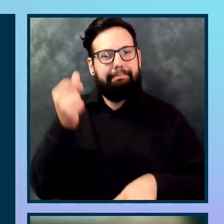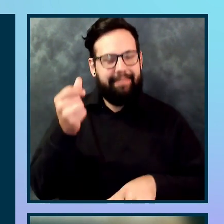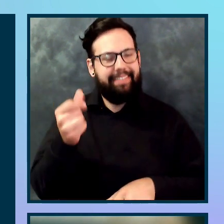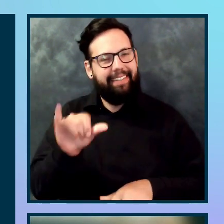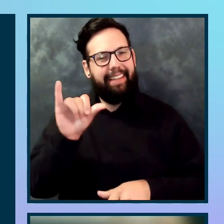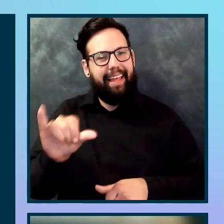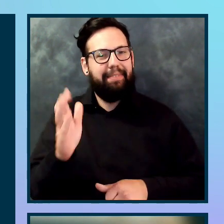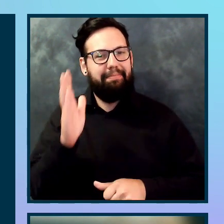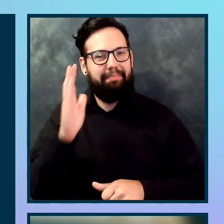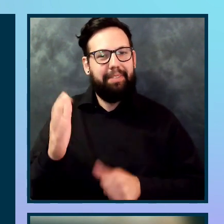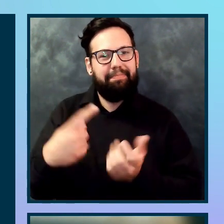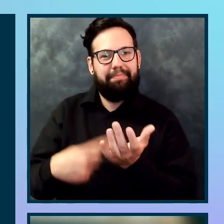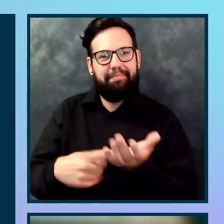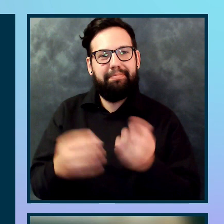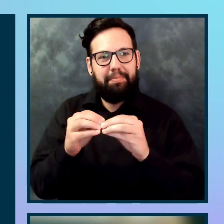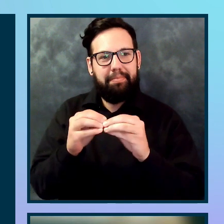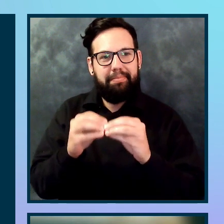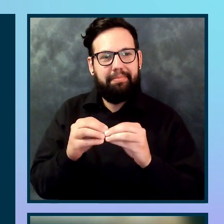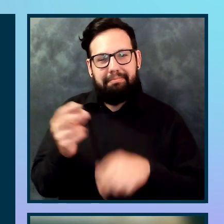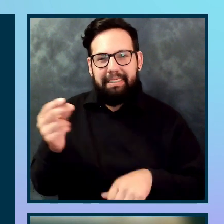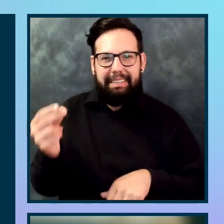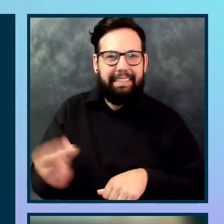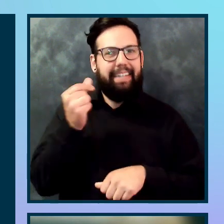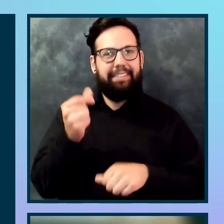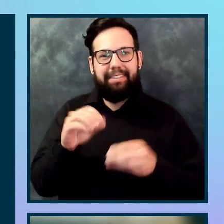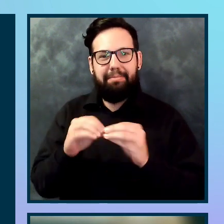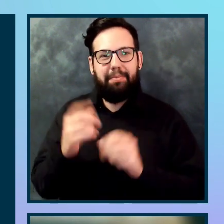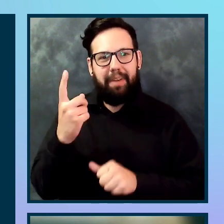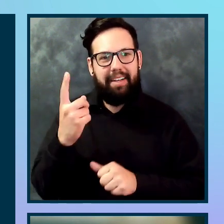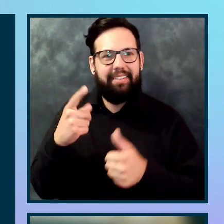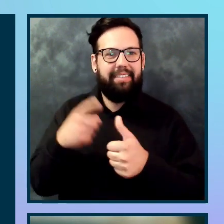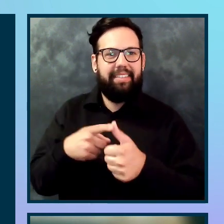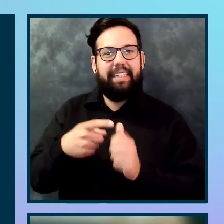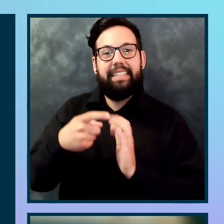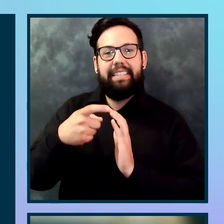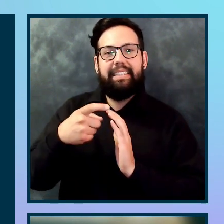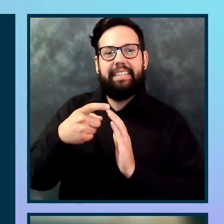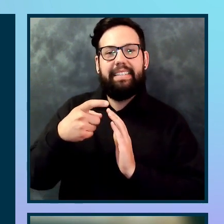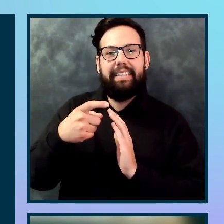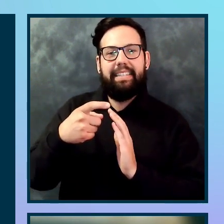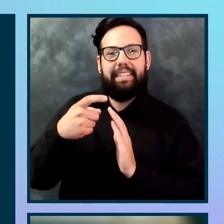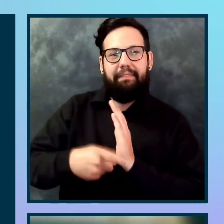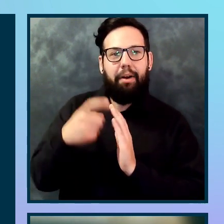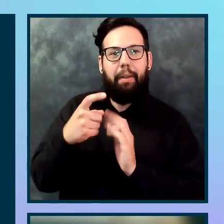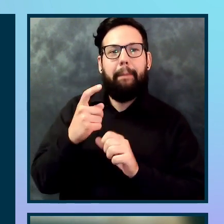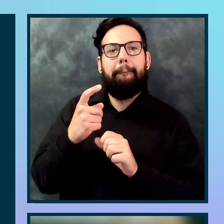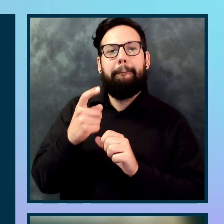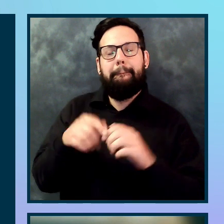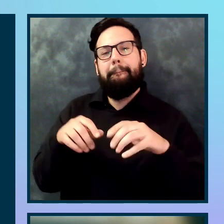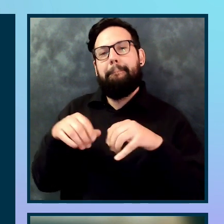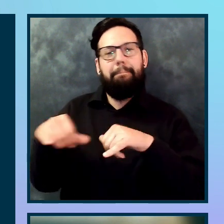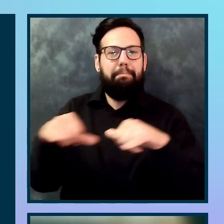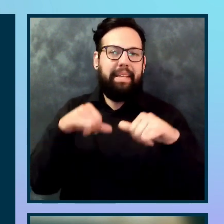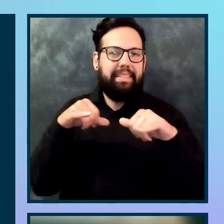those. Gotcha number 1, default basic accessibility. Probably thinking, wait, hang on, that was the